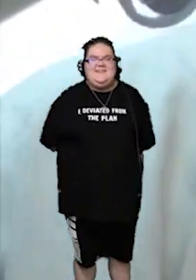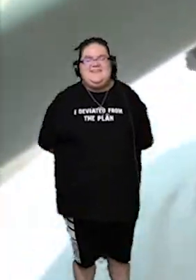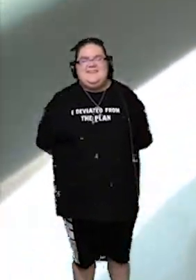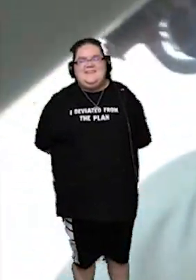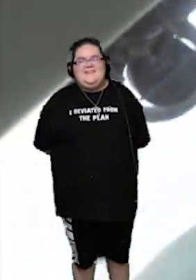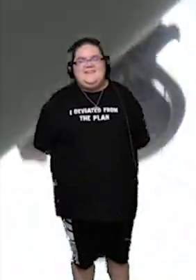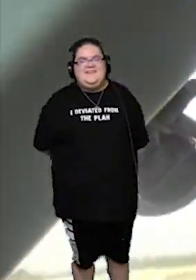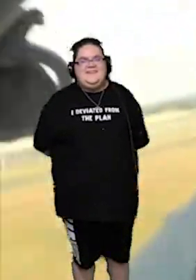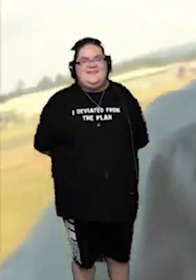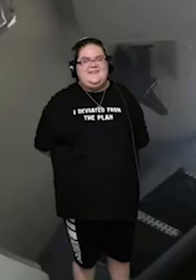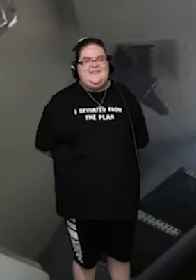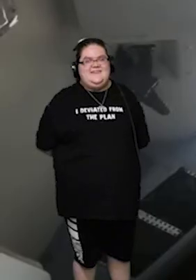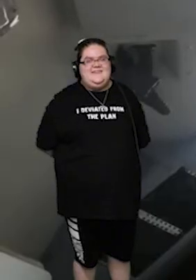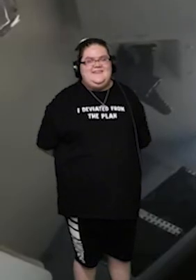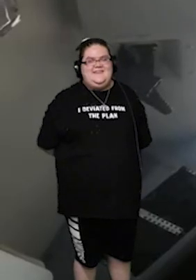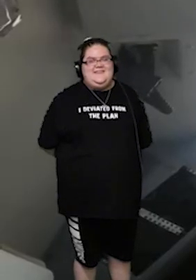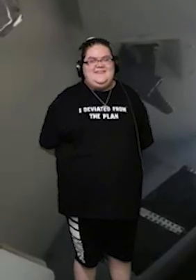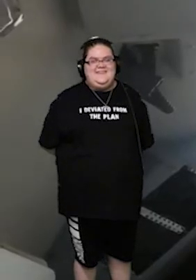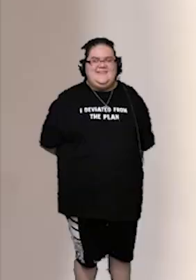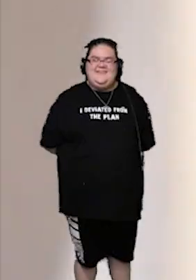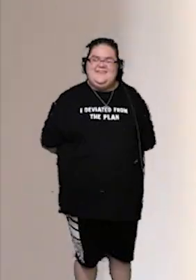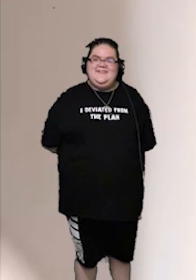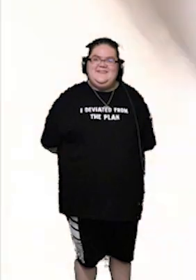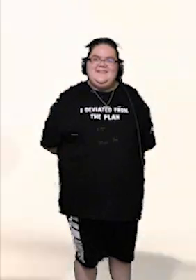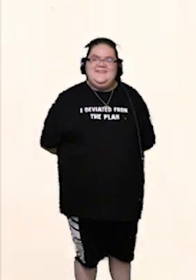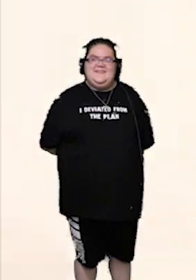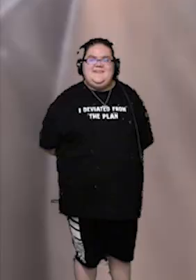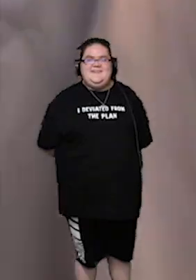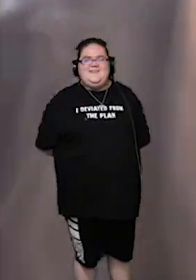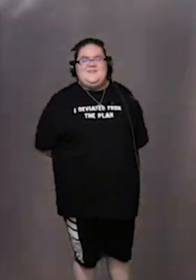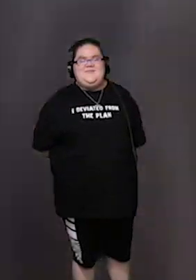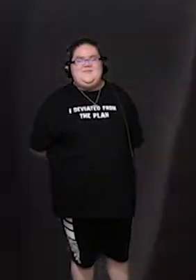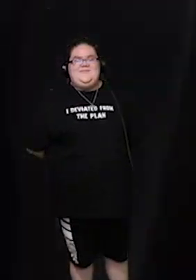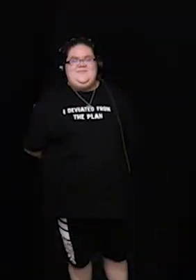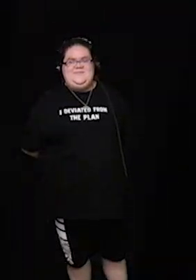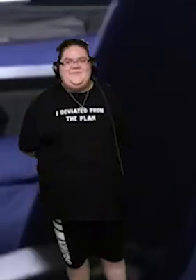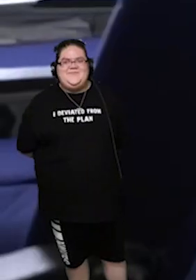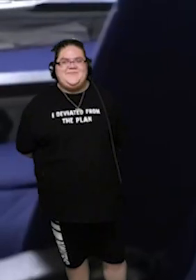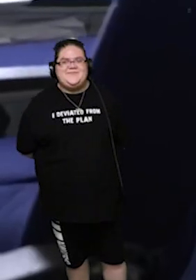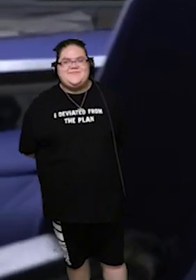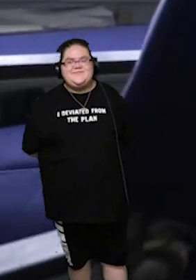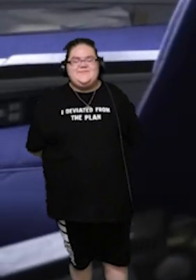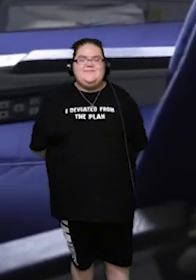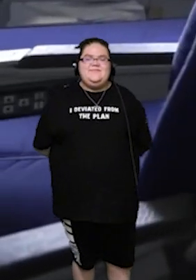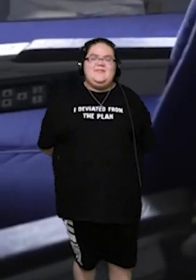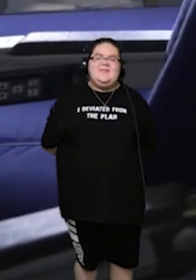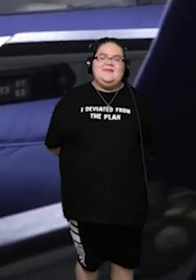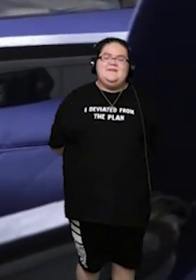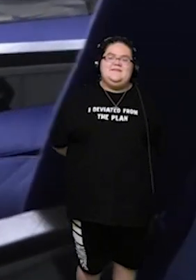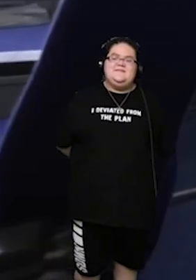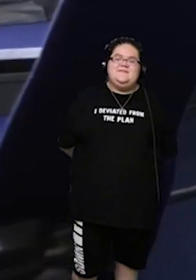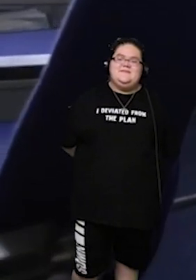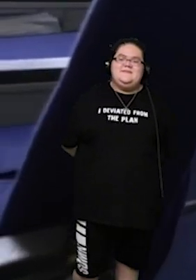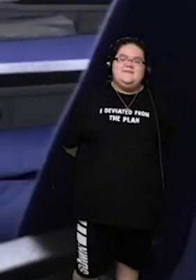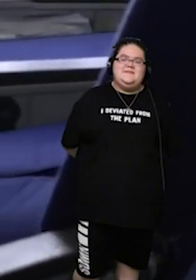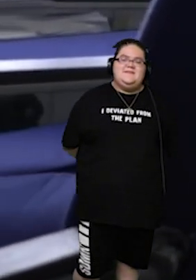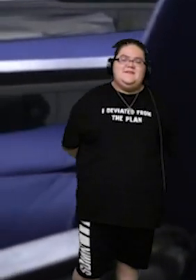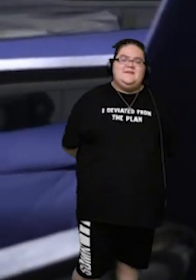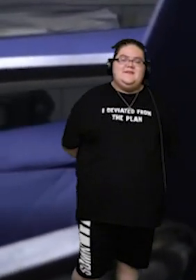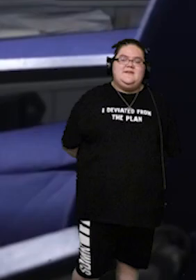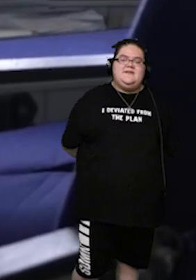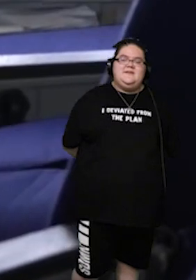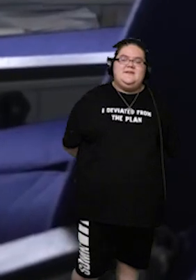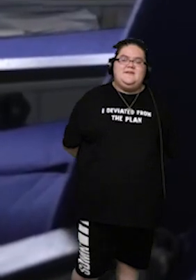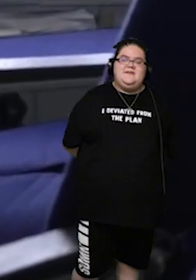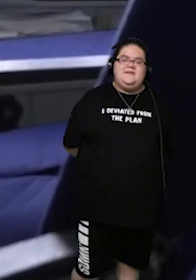yeah. Oh, I'm a sweaty mess. All right. Ah, shit. We go downstairs. Oh, shit. Should we actually, like, try and hide then? Are we